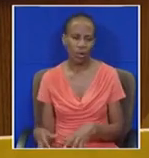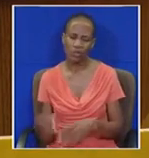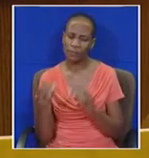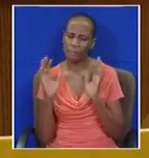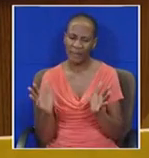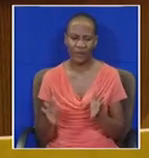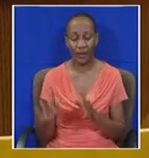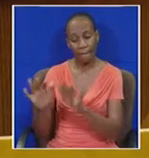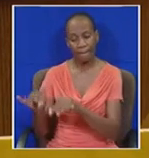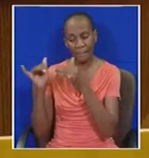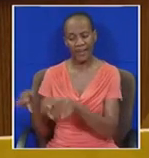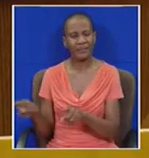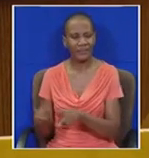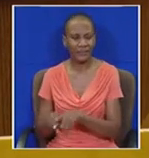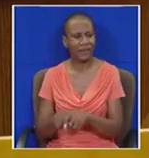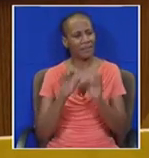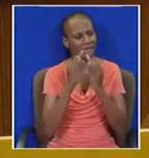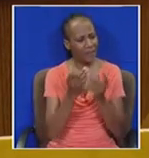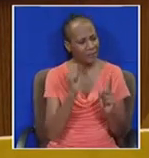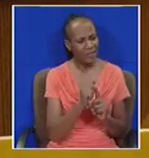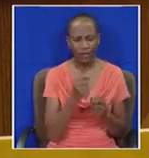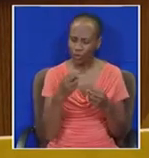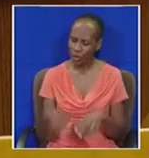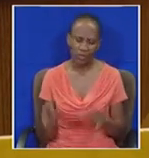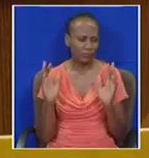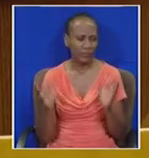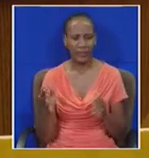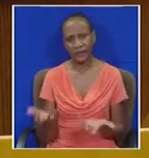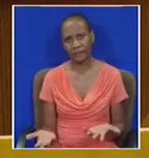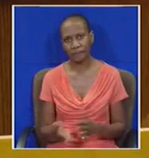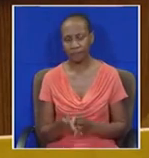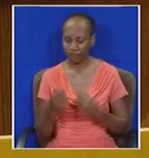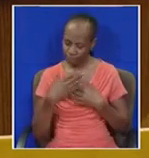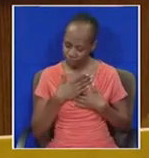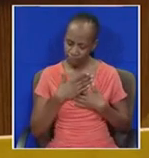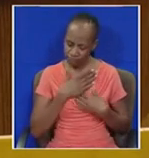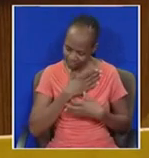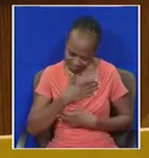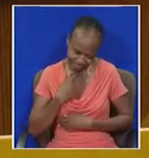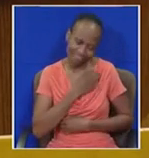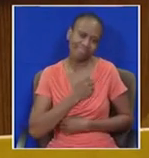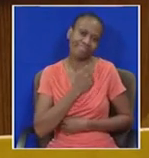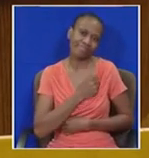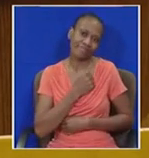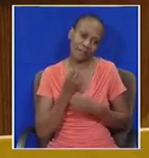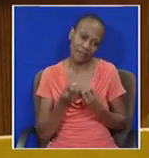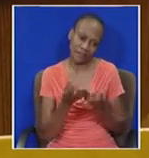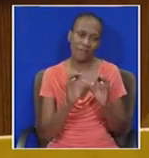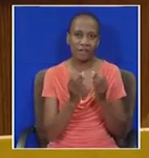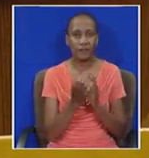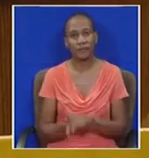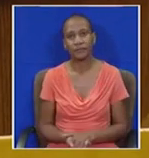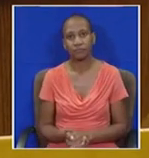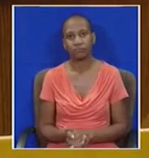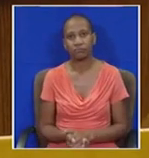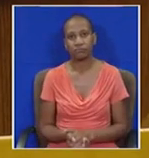Parliament, and to her family, no doubt. So my deepest condolences there. Indeed,